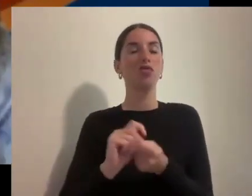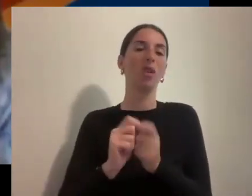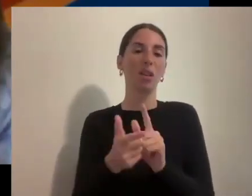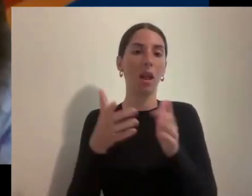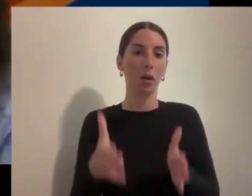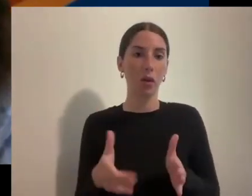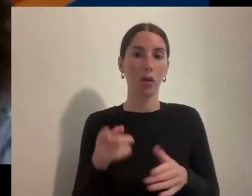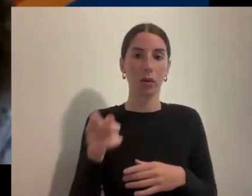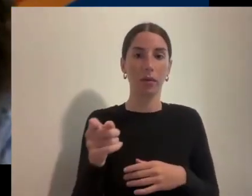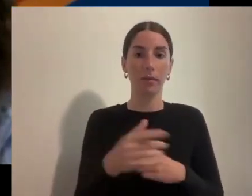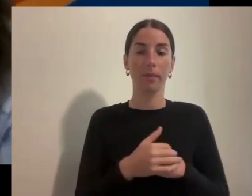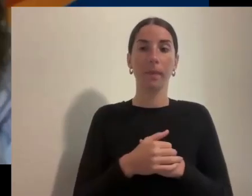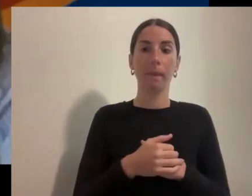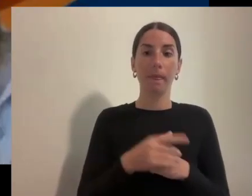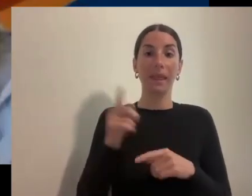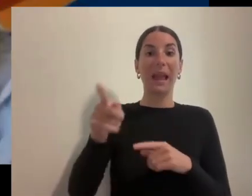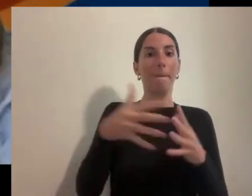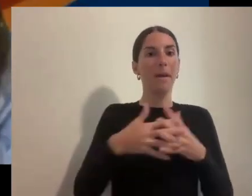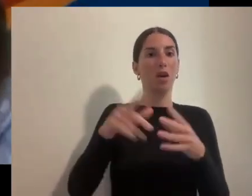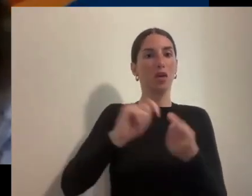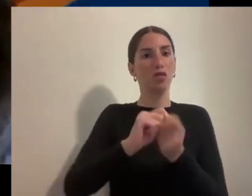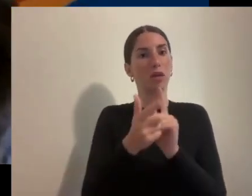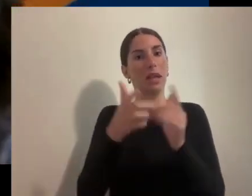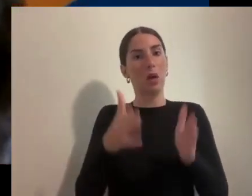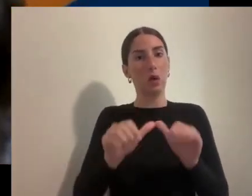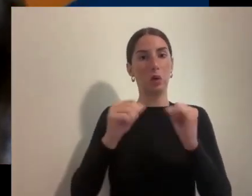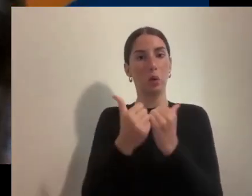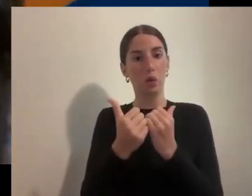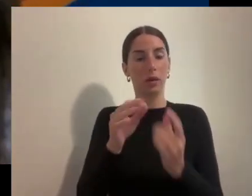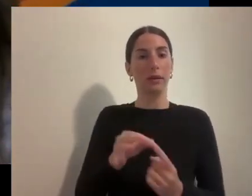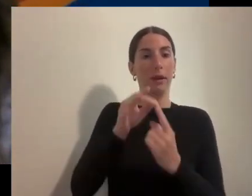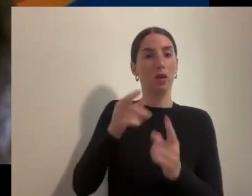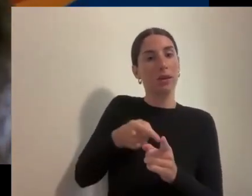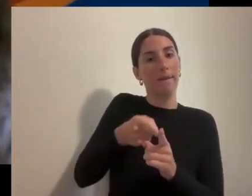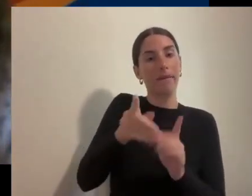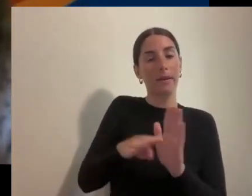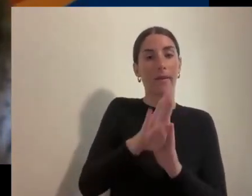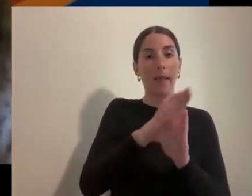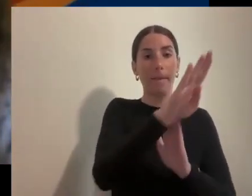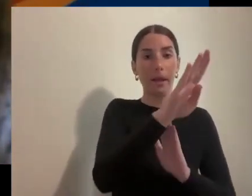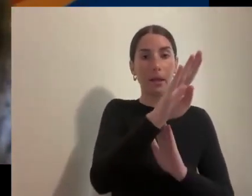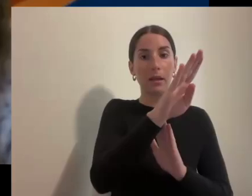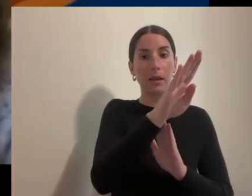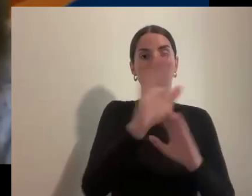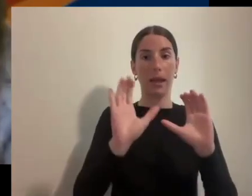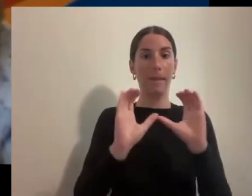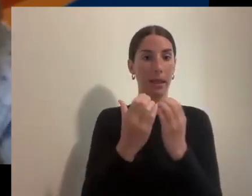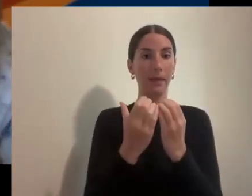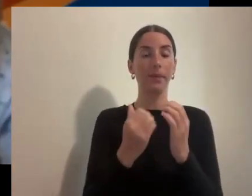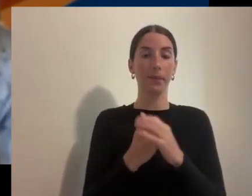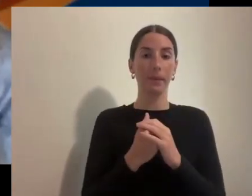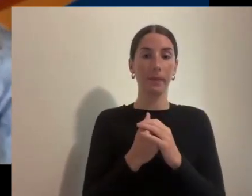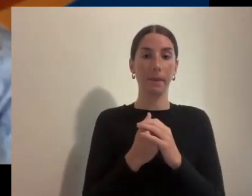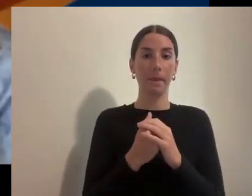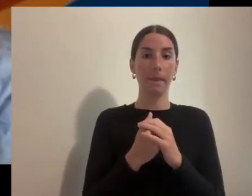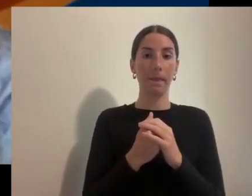American Translators Association Professional Development Committee. She is named one of the top 30 women in the